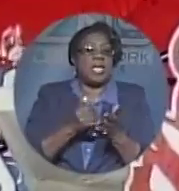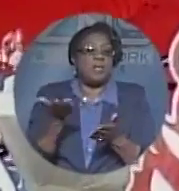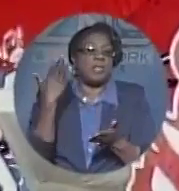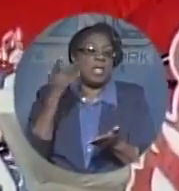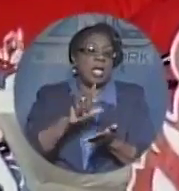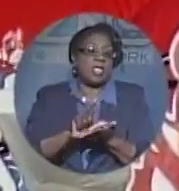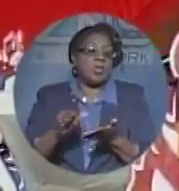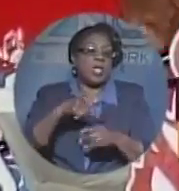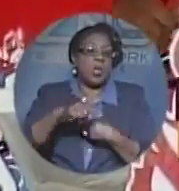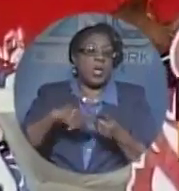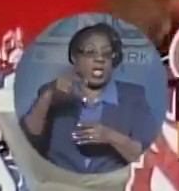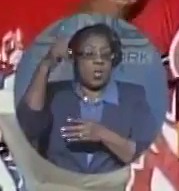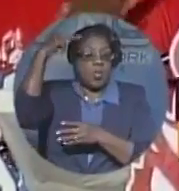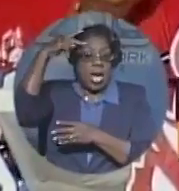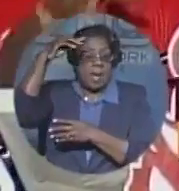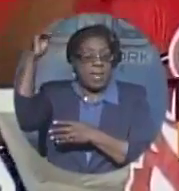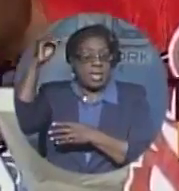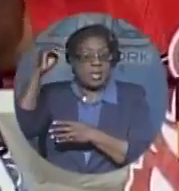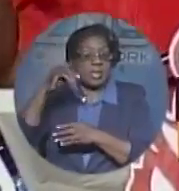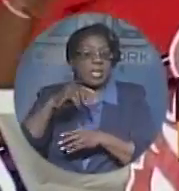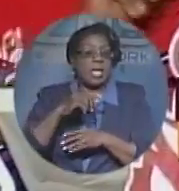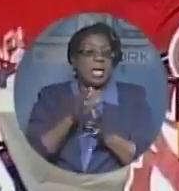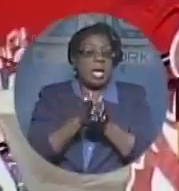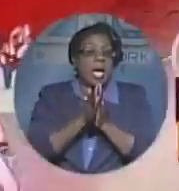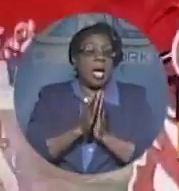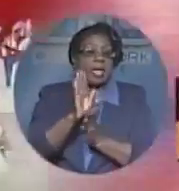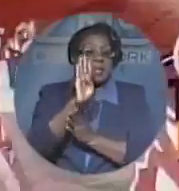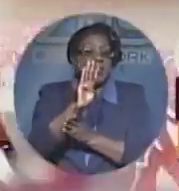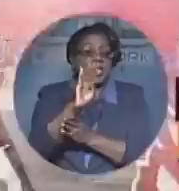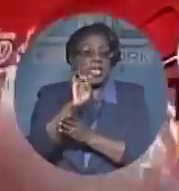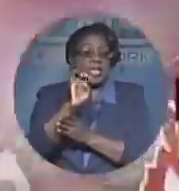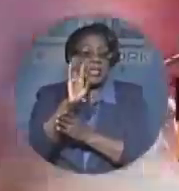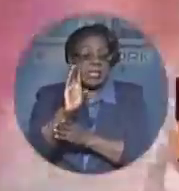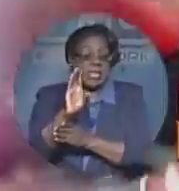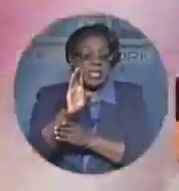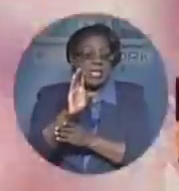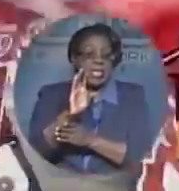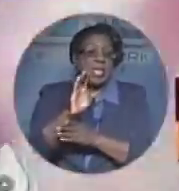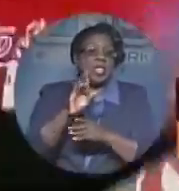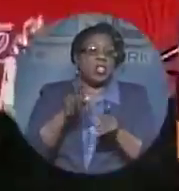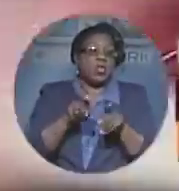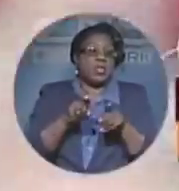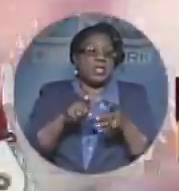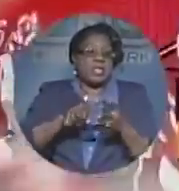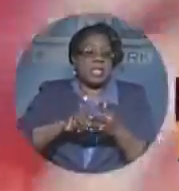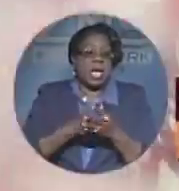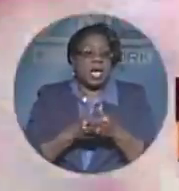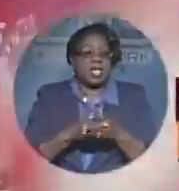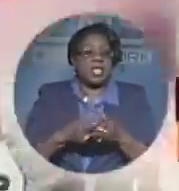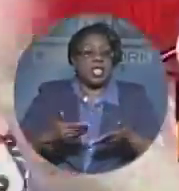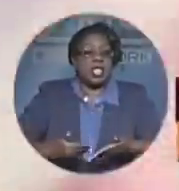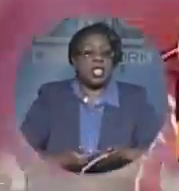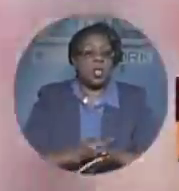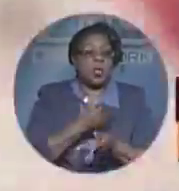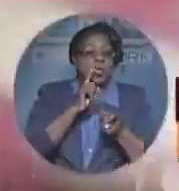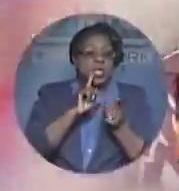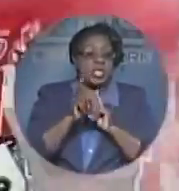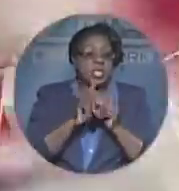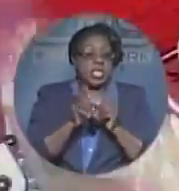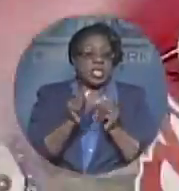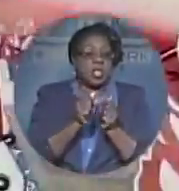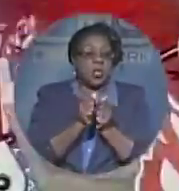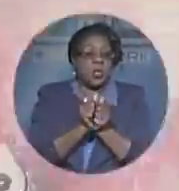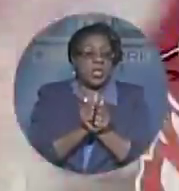week when Prime Minister Ingram advised that BC will begin a new round of discussions with disconnected consumers. He